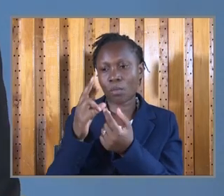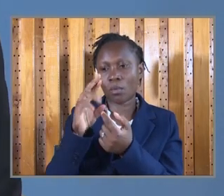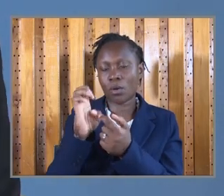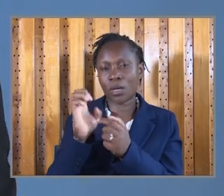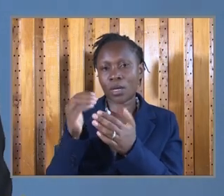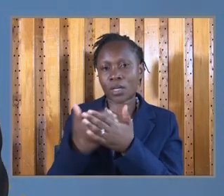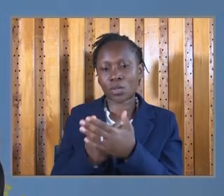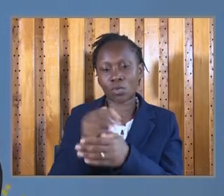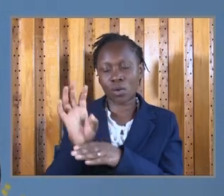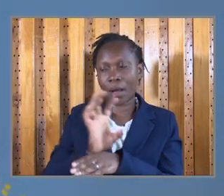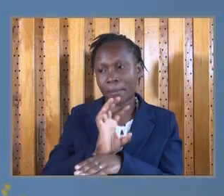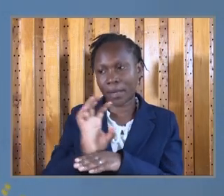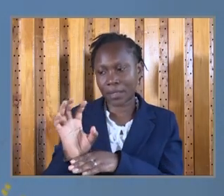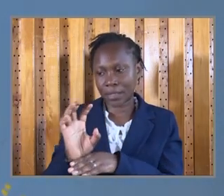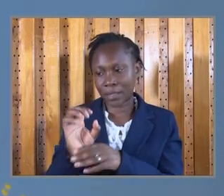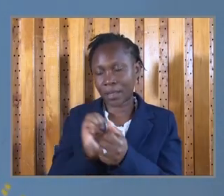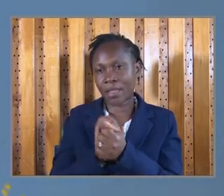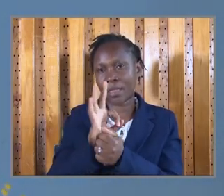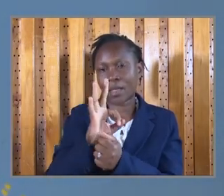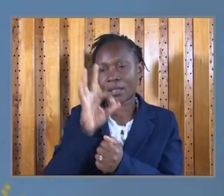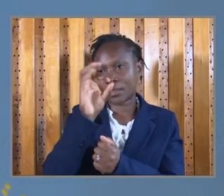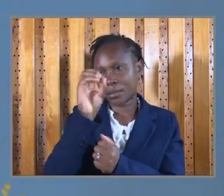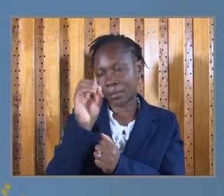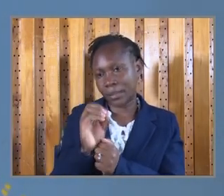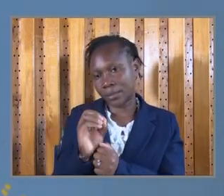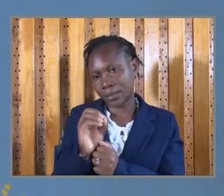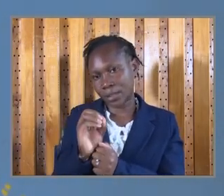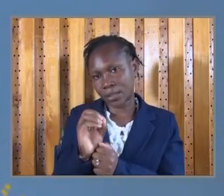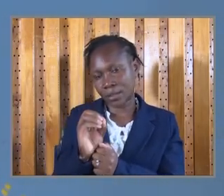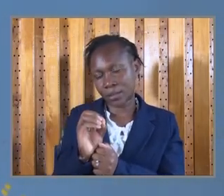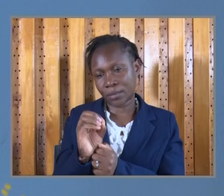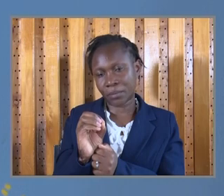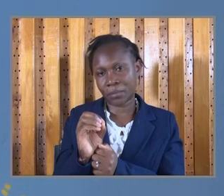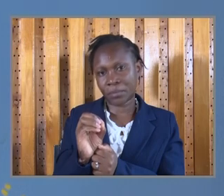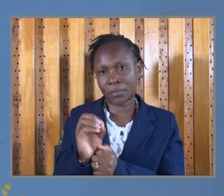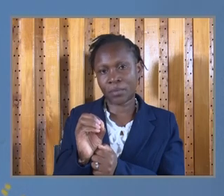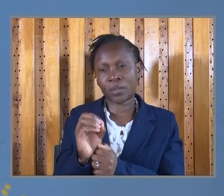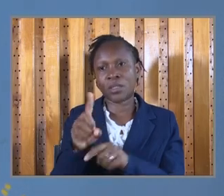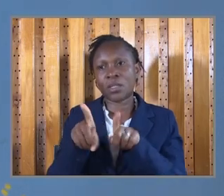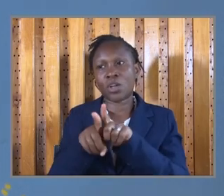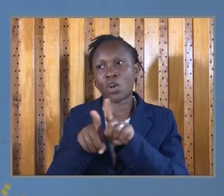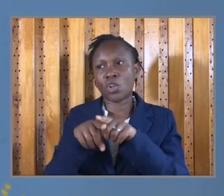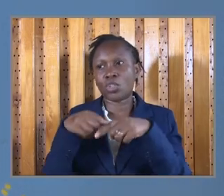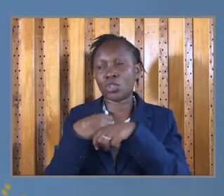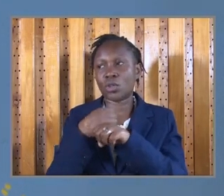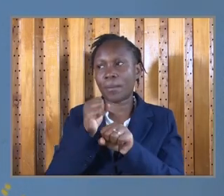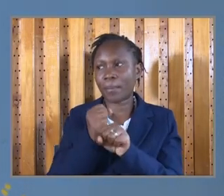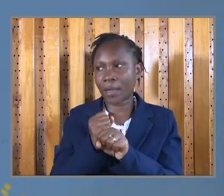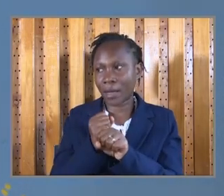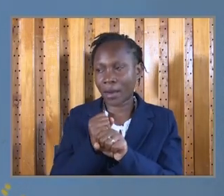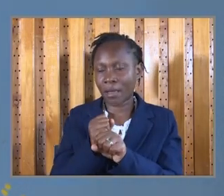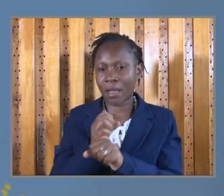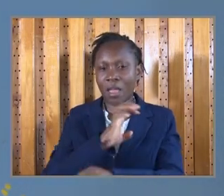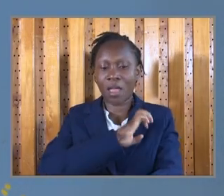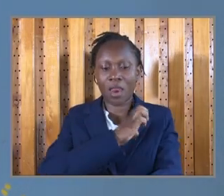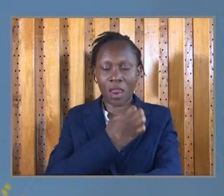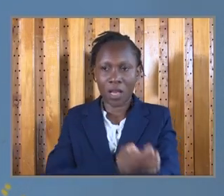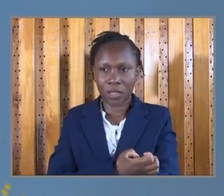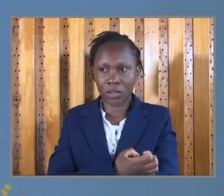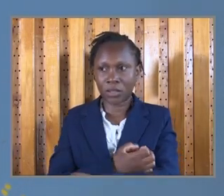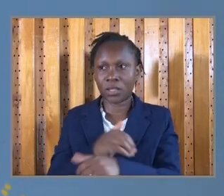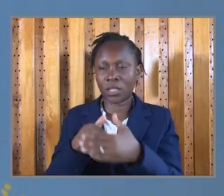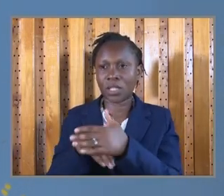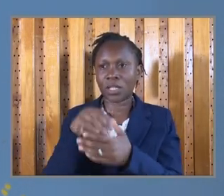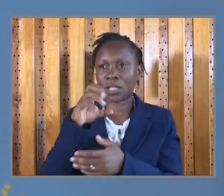an unprecedented 13%. And the world has also made strides in energy efficiency. In the EU alone, we